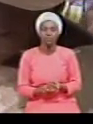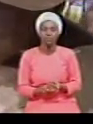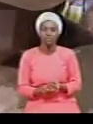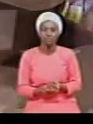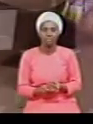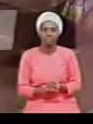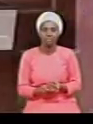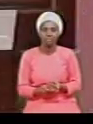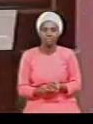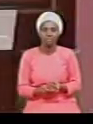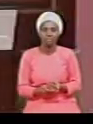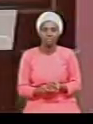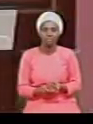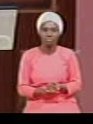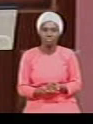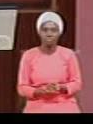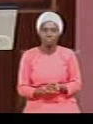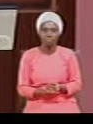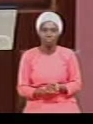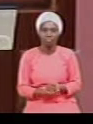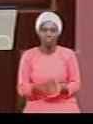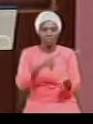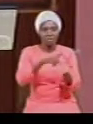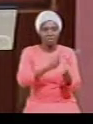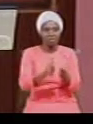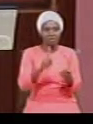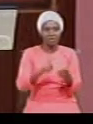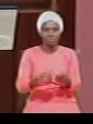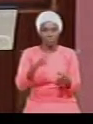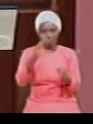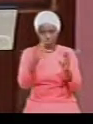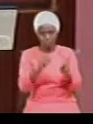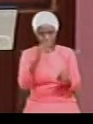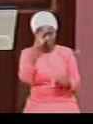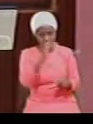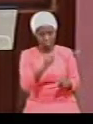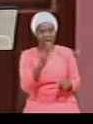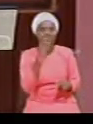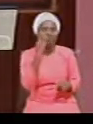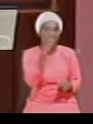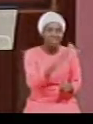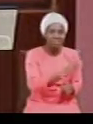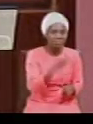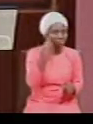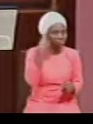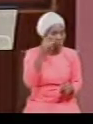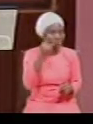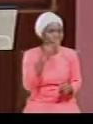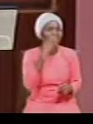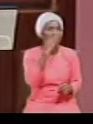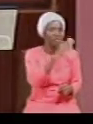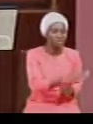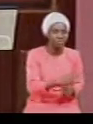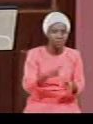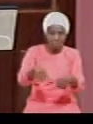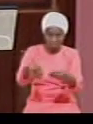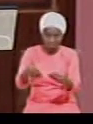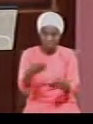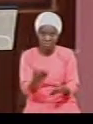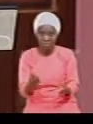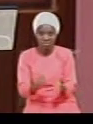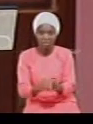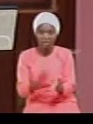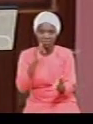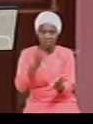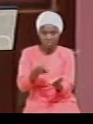17. Recompense to no man evil for evil. Provide things honest in